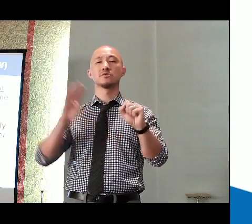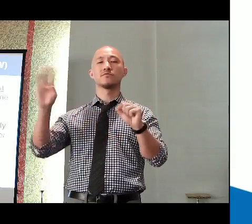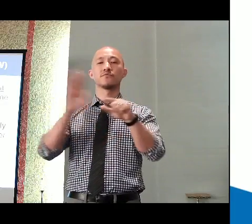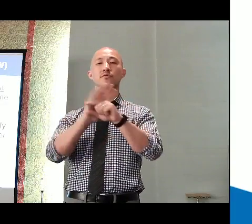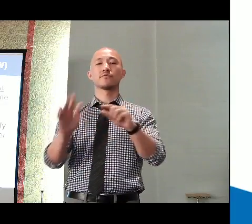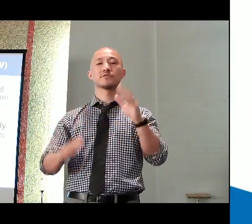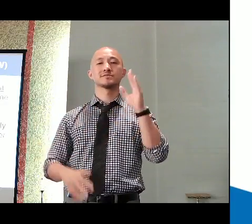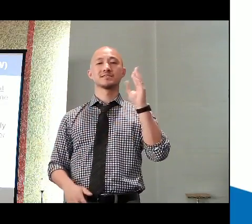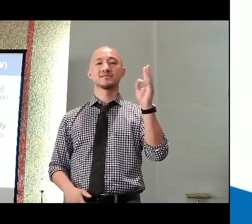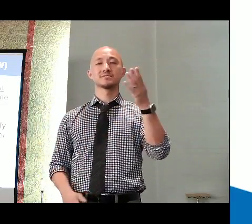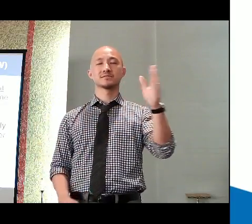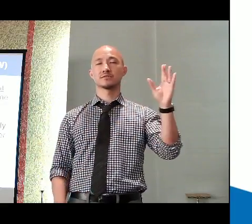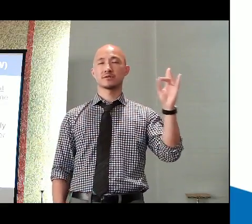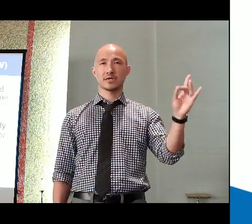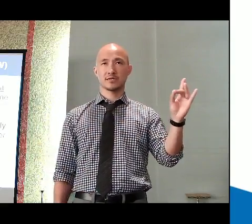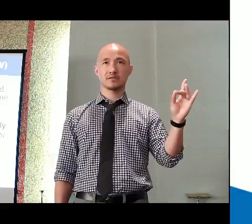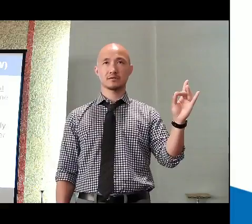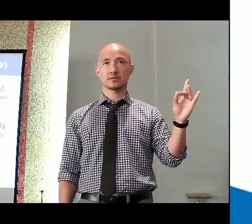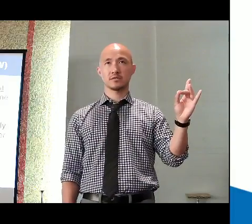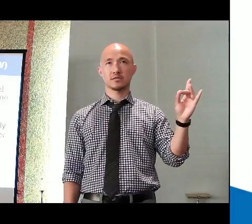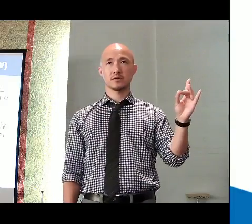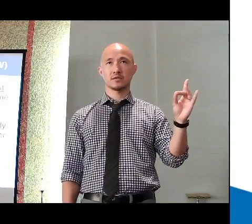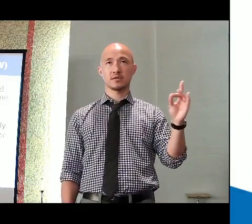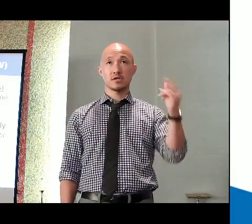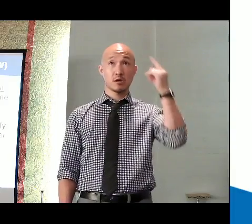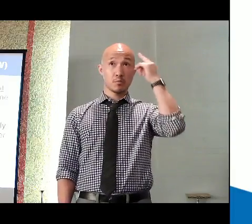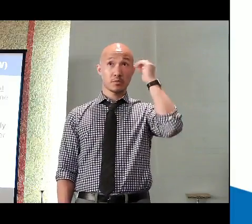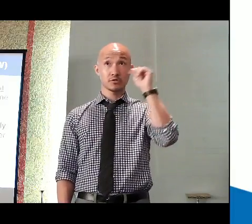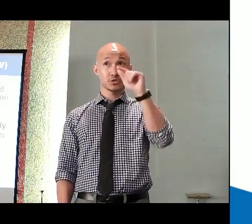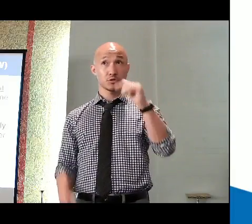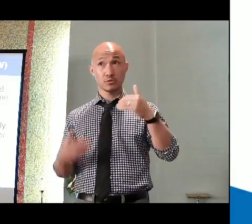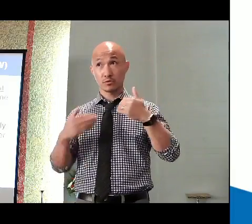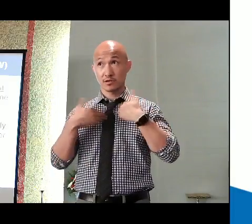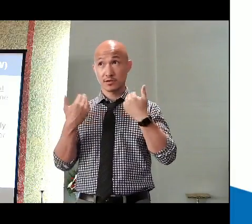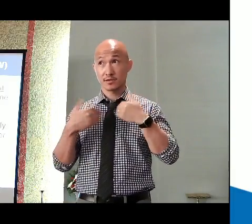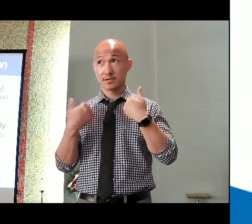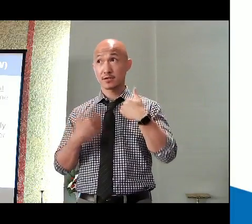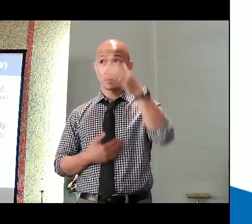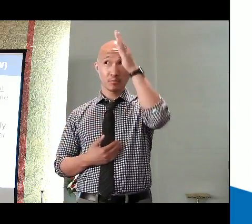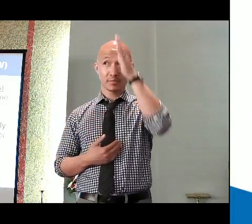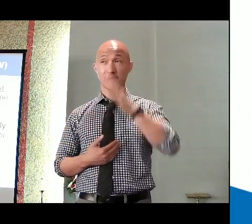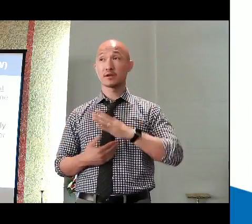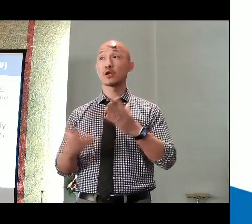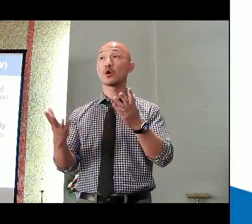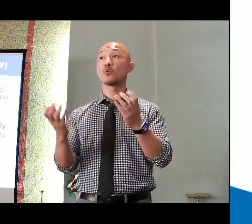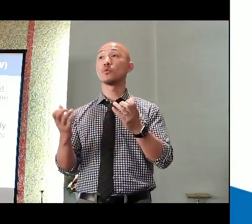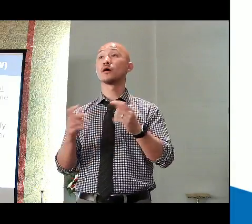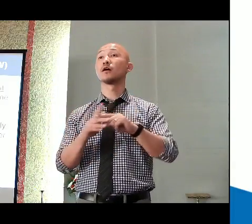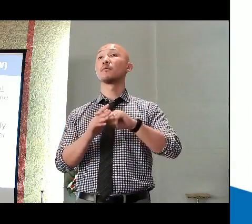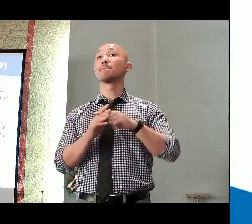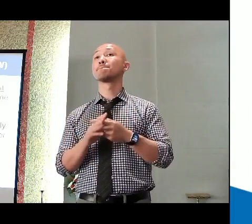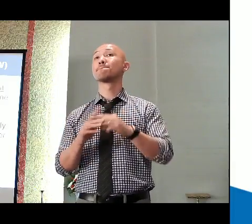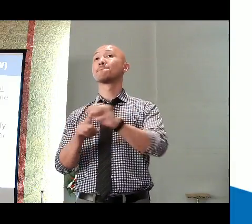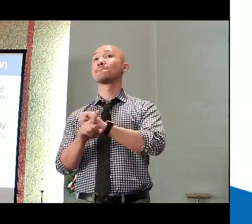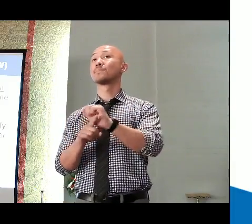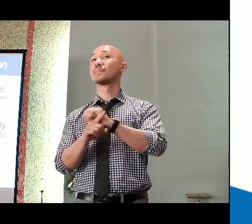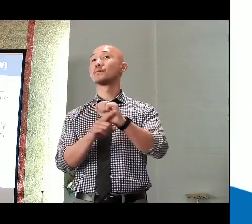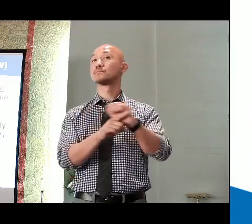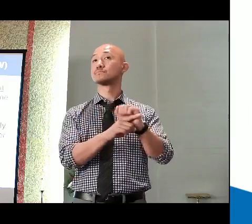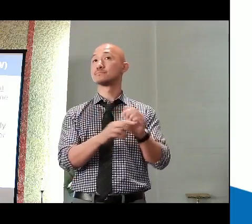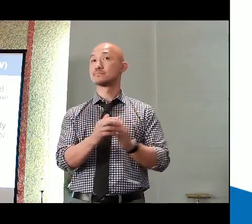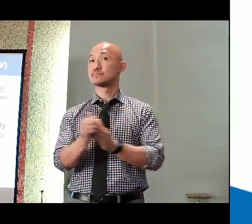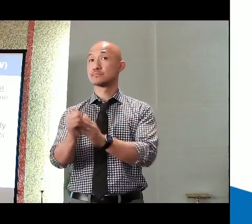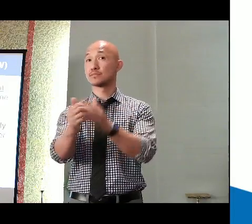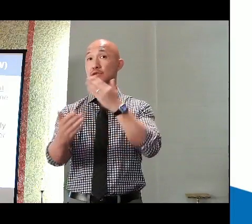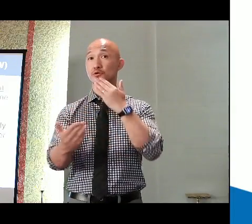this purity and this chastity that we need to be showing each other and how we treat each other, we're not following God's